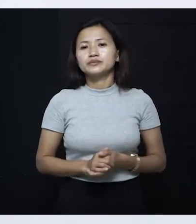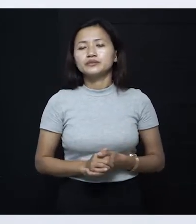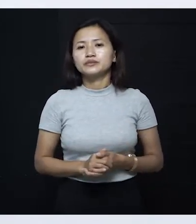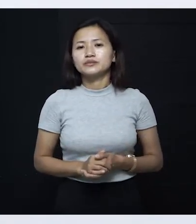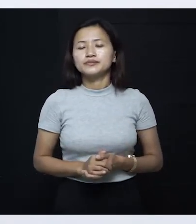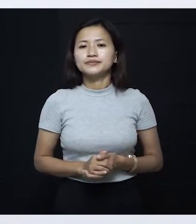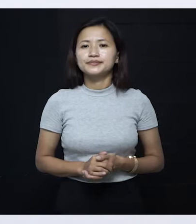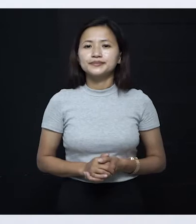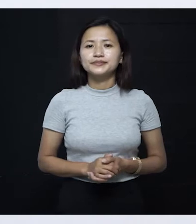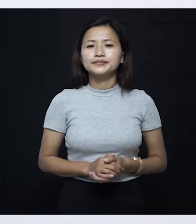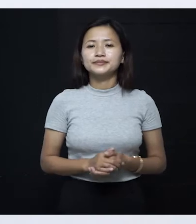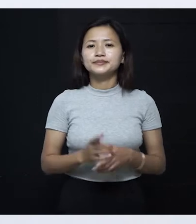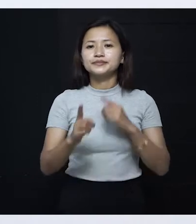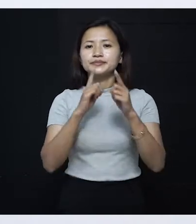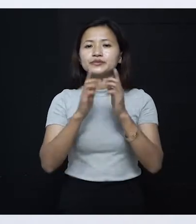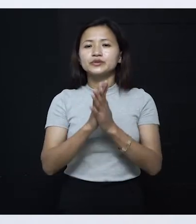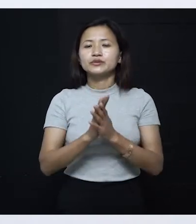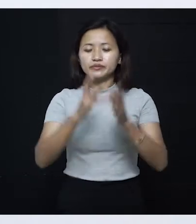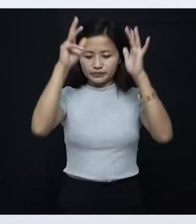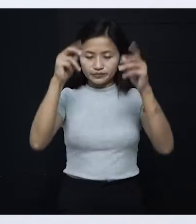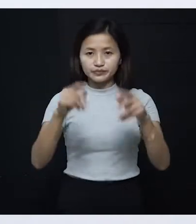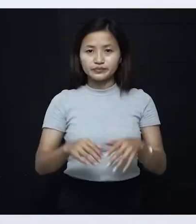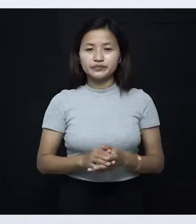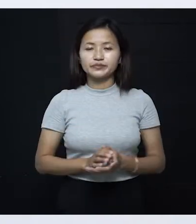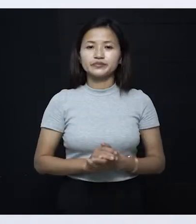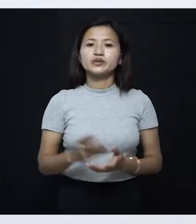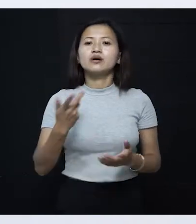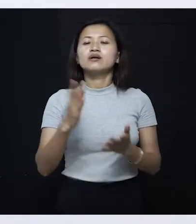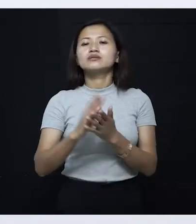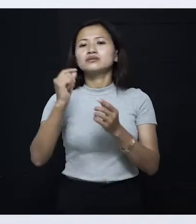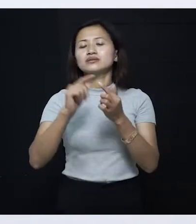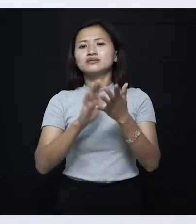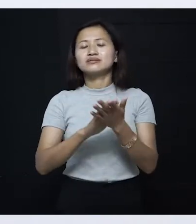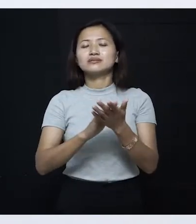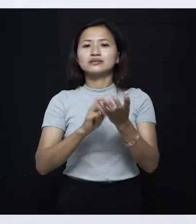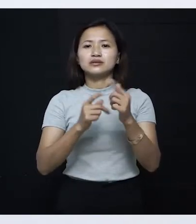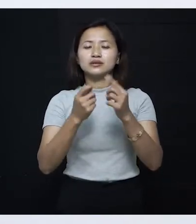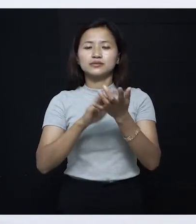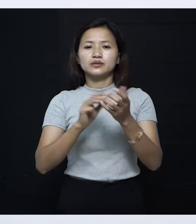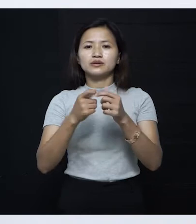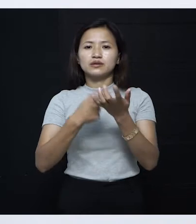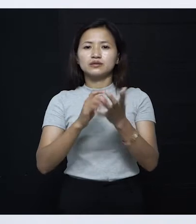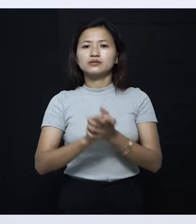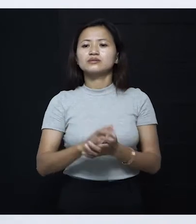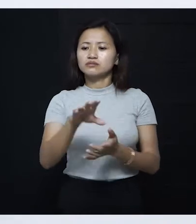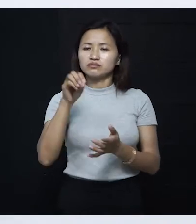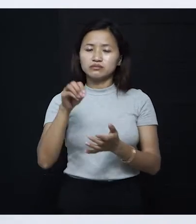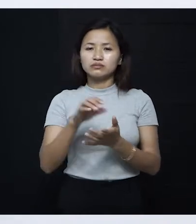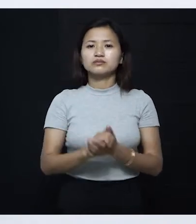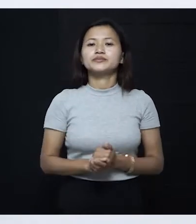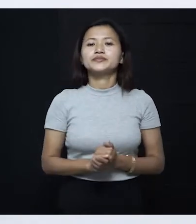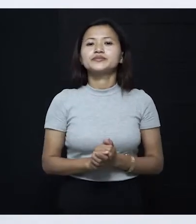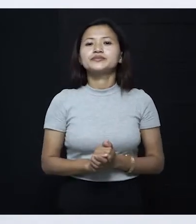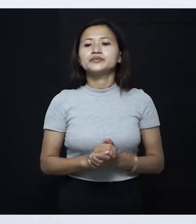thing, talking about this rainfall, okay, how many centimeter do we get? So all those